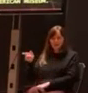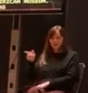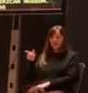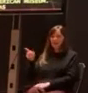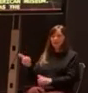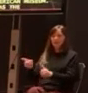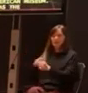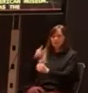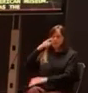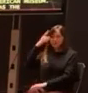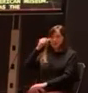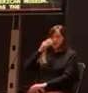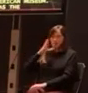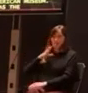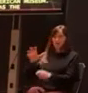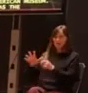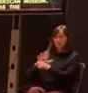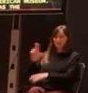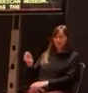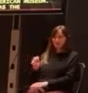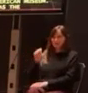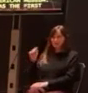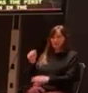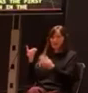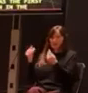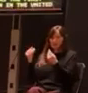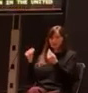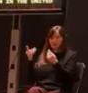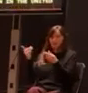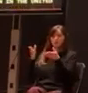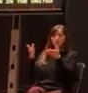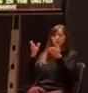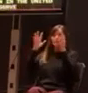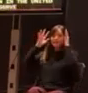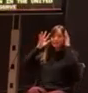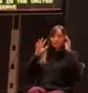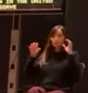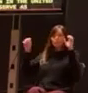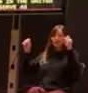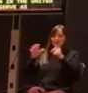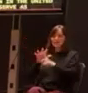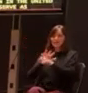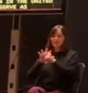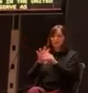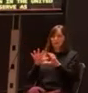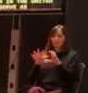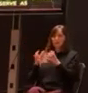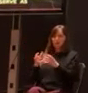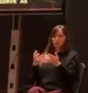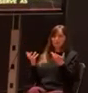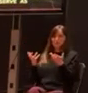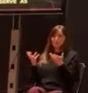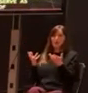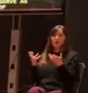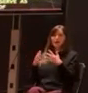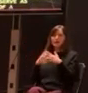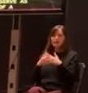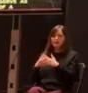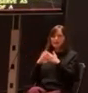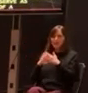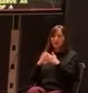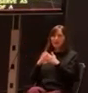Black woman in the United States to serve as president of a local chapter of the